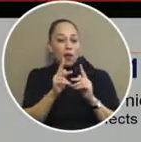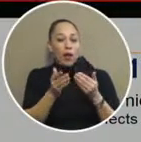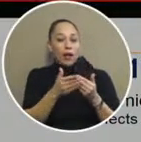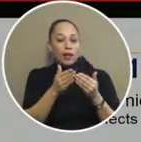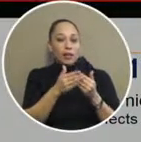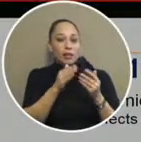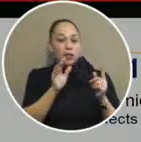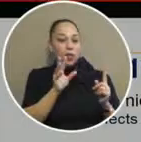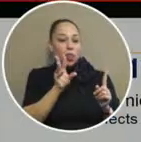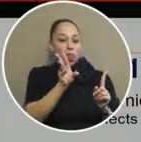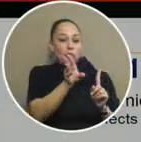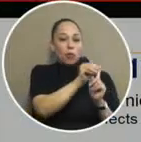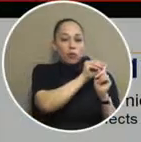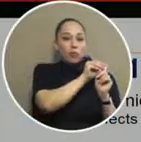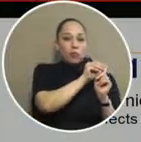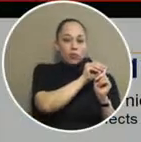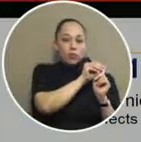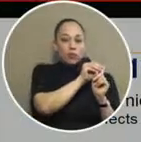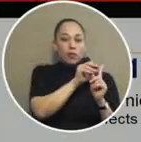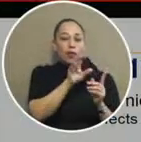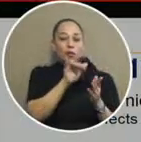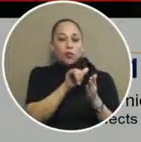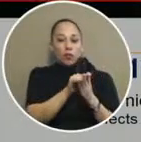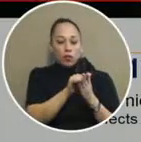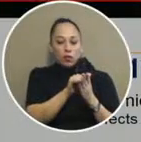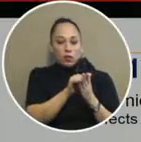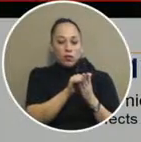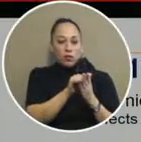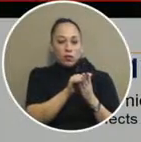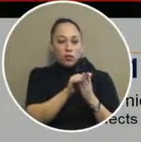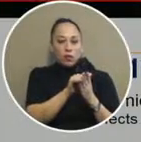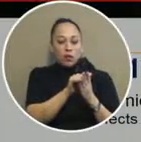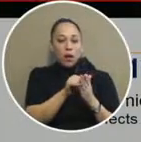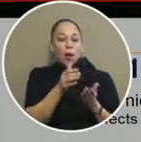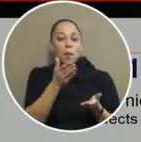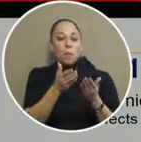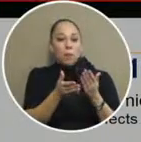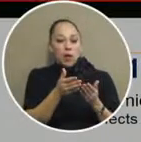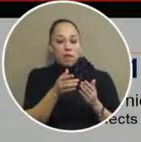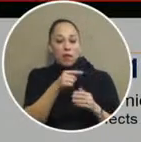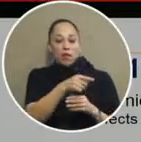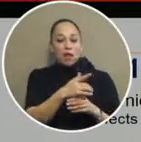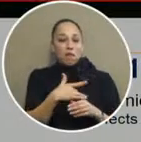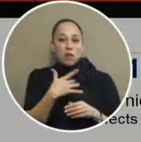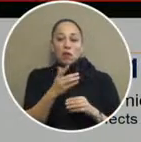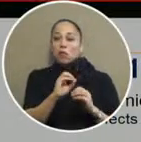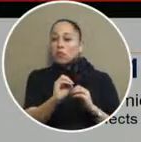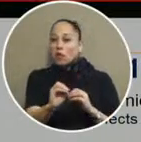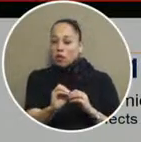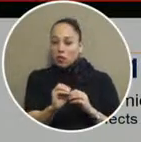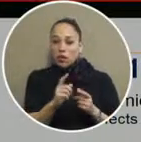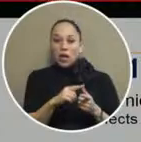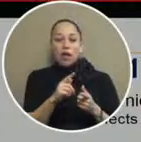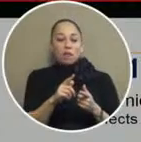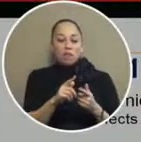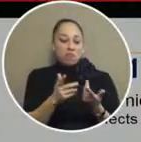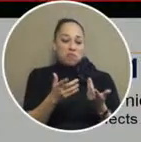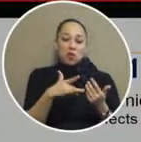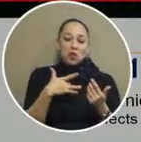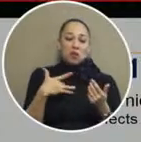the pre-symptomatic, which are the ones that are going to exhibit symptoms, but it's a few days before, and also that are